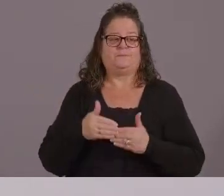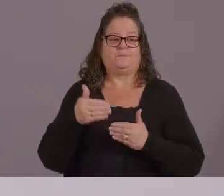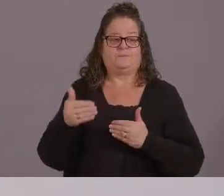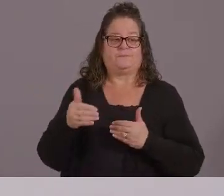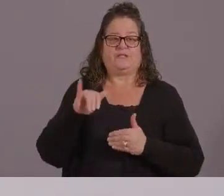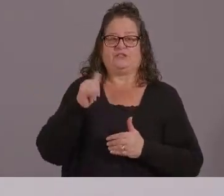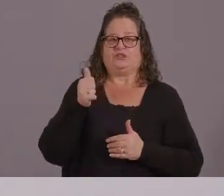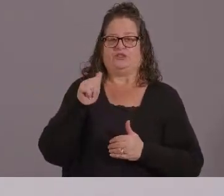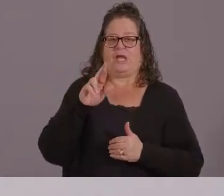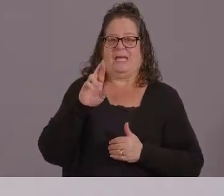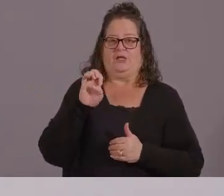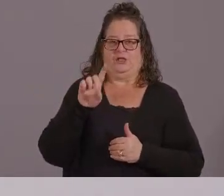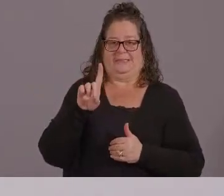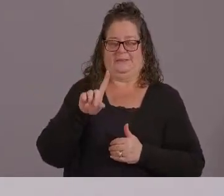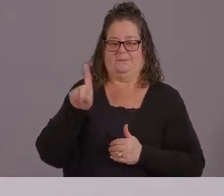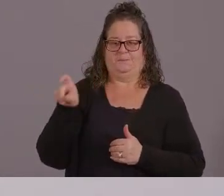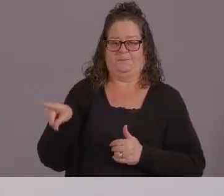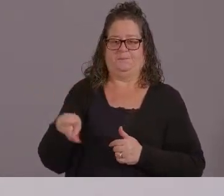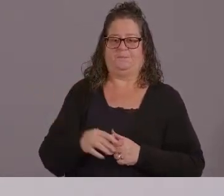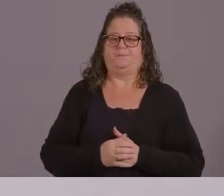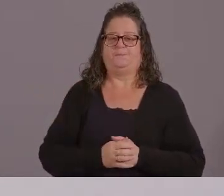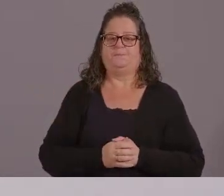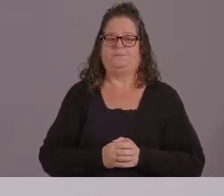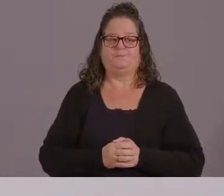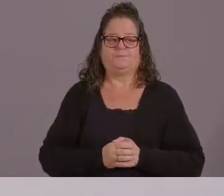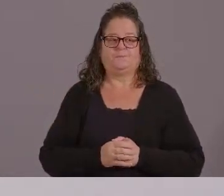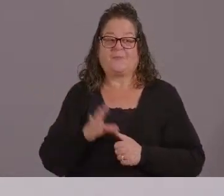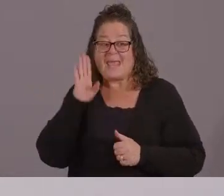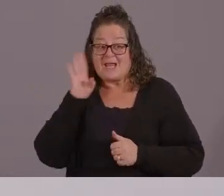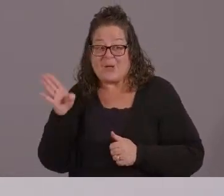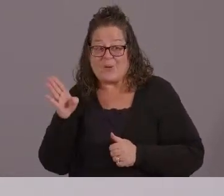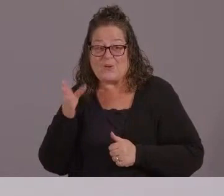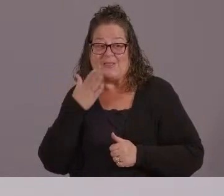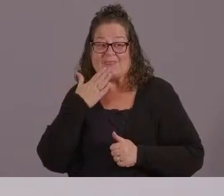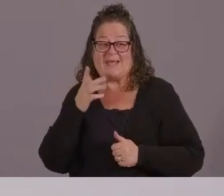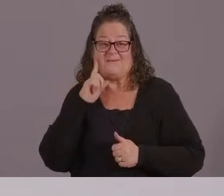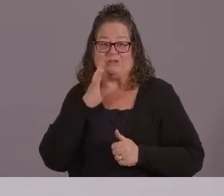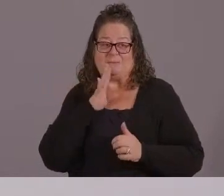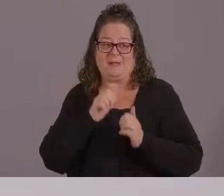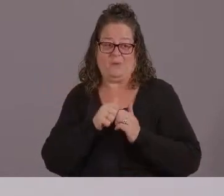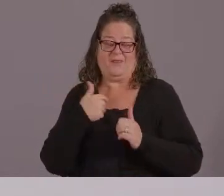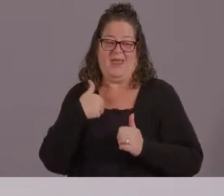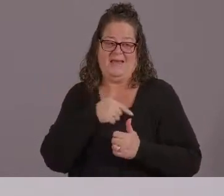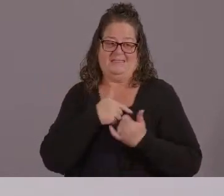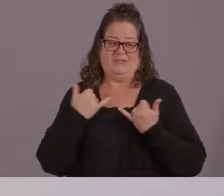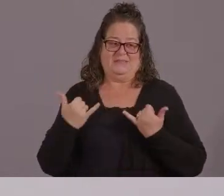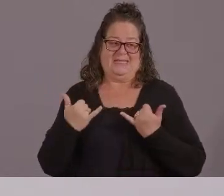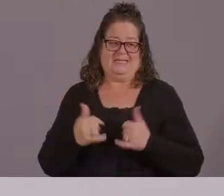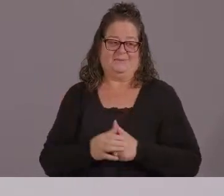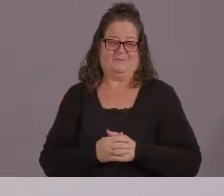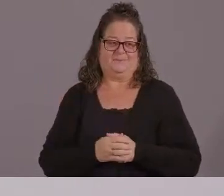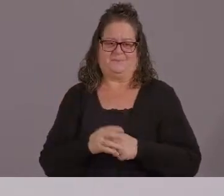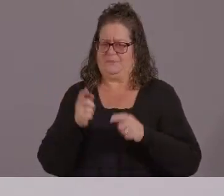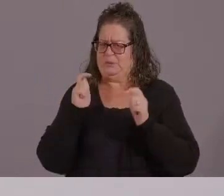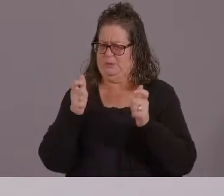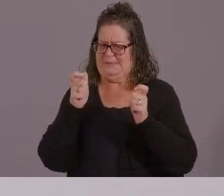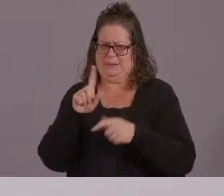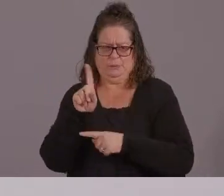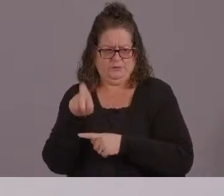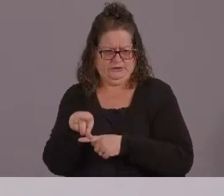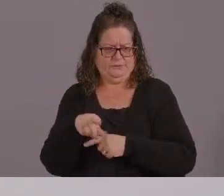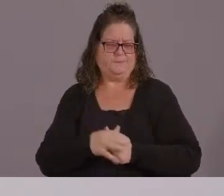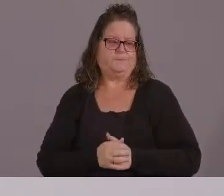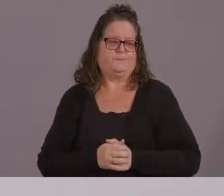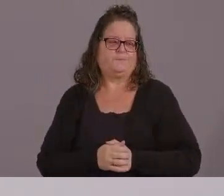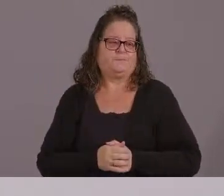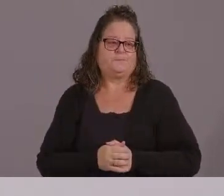Hi, thank you for speaking with us today. My question real quick is, I'll make this quick, and I know you'll stop, is on